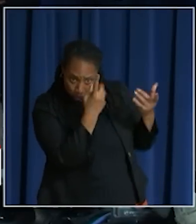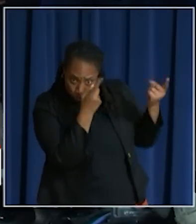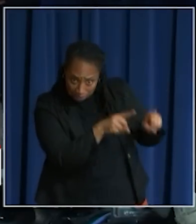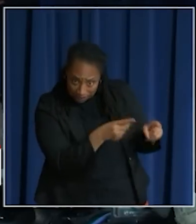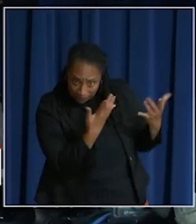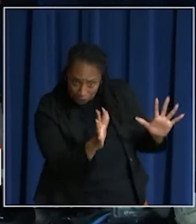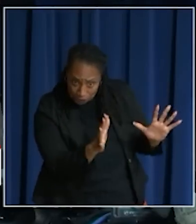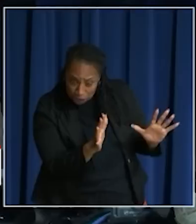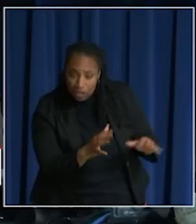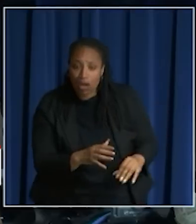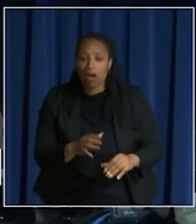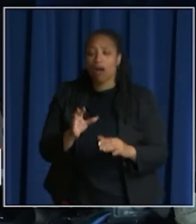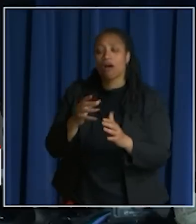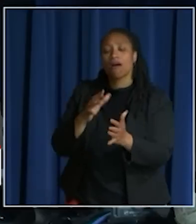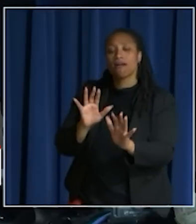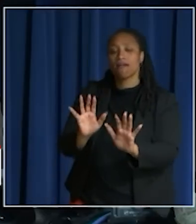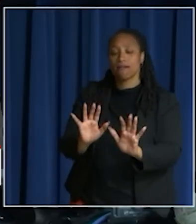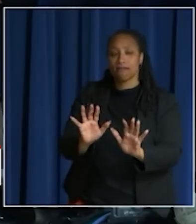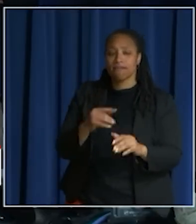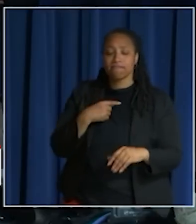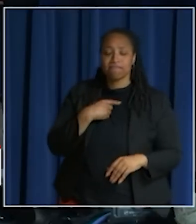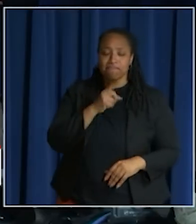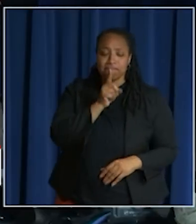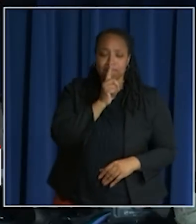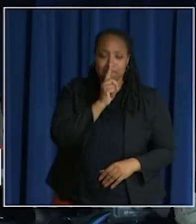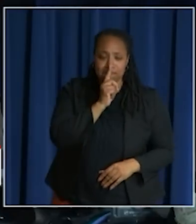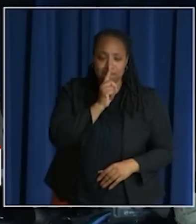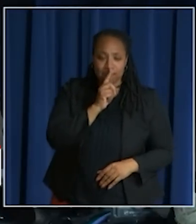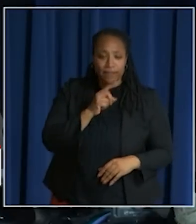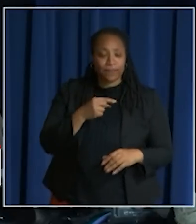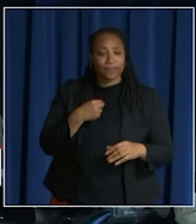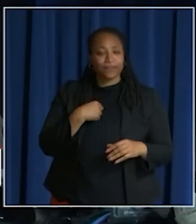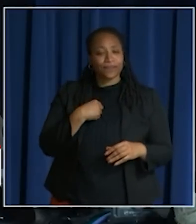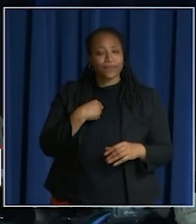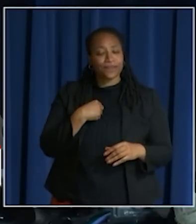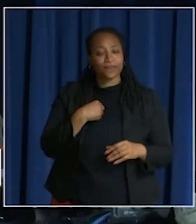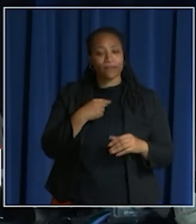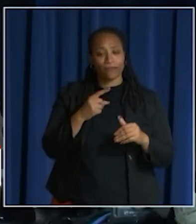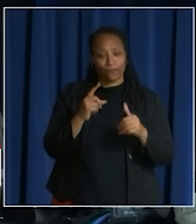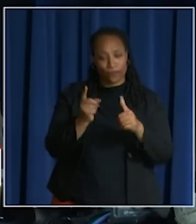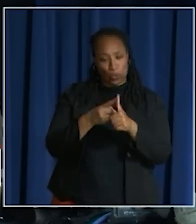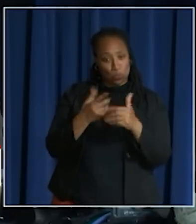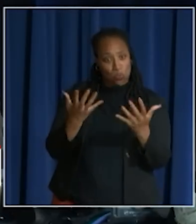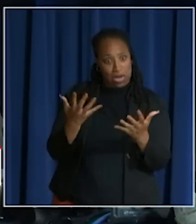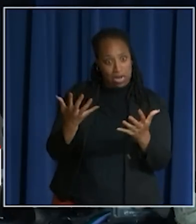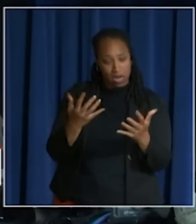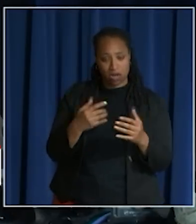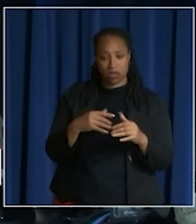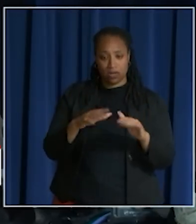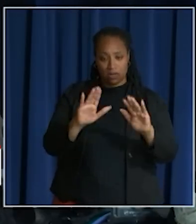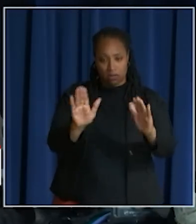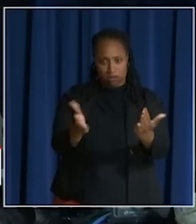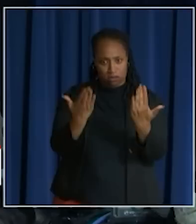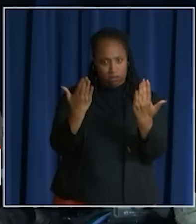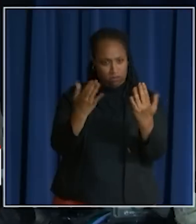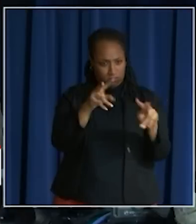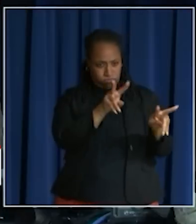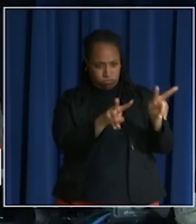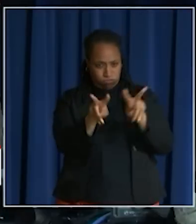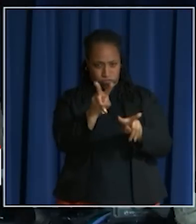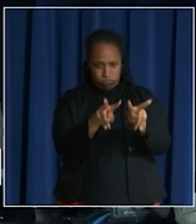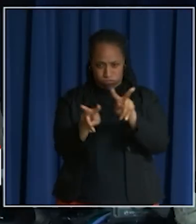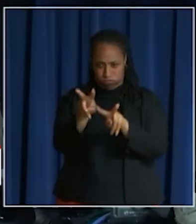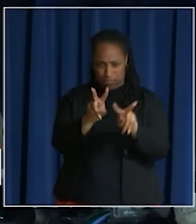because that could mean a lot of things. We want to really analyze what we think would keep us safer.